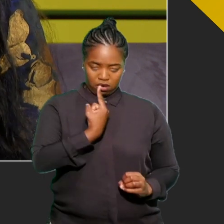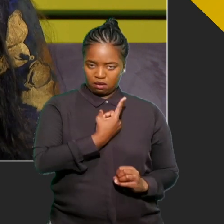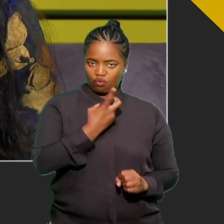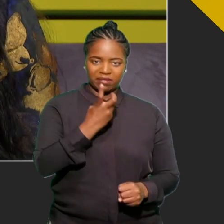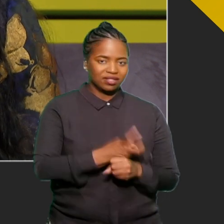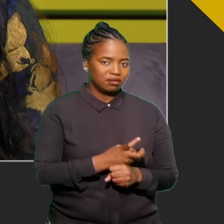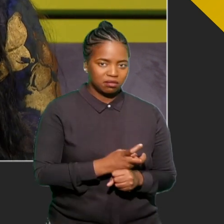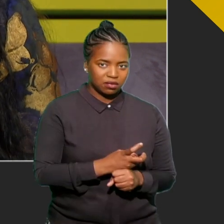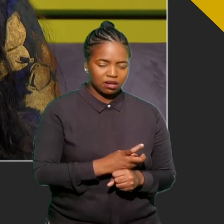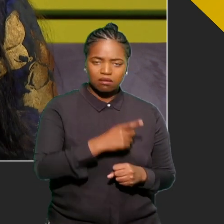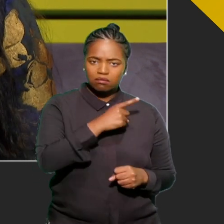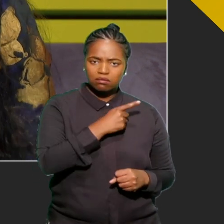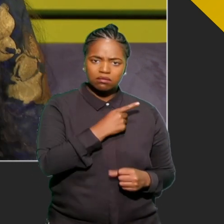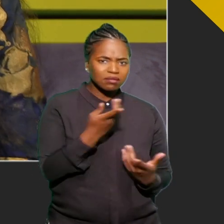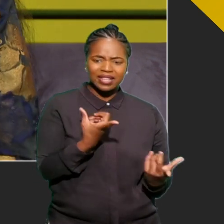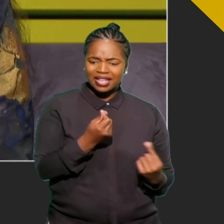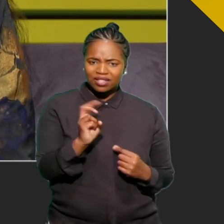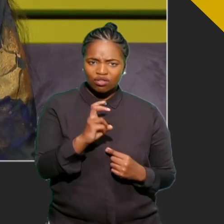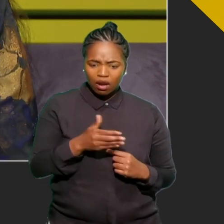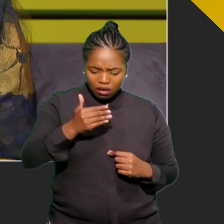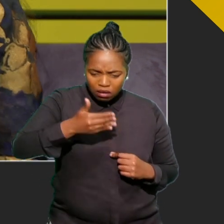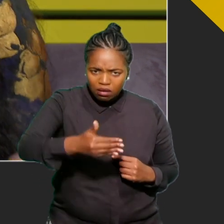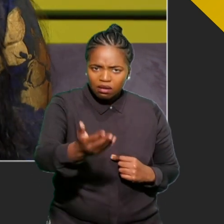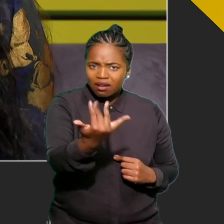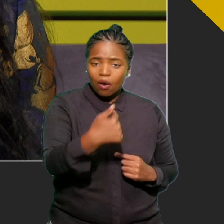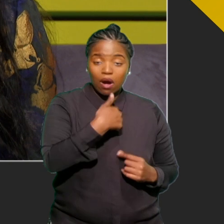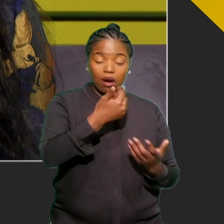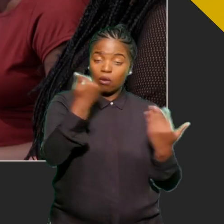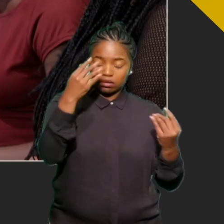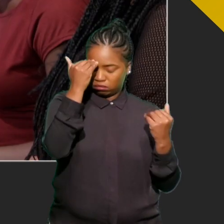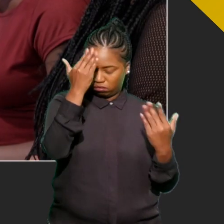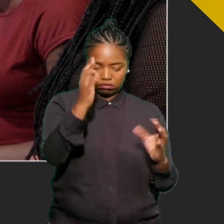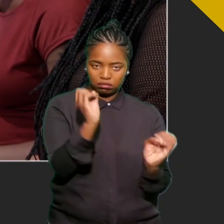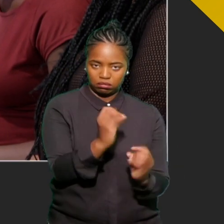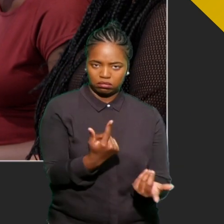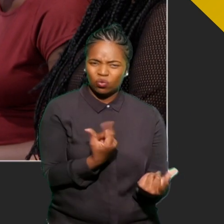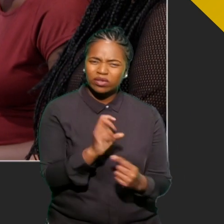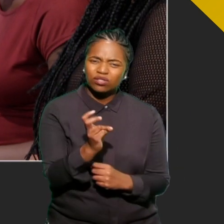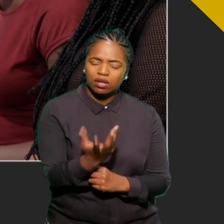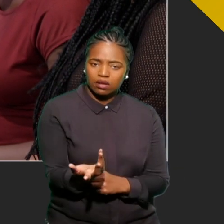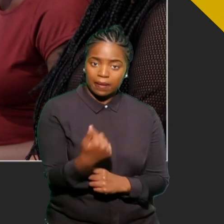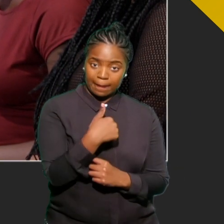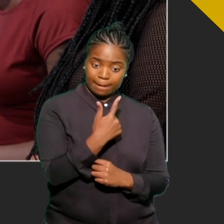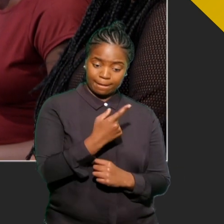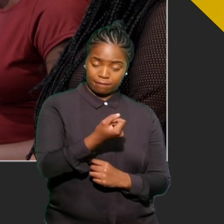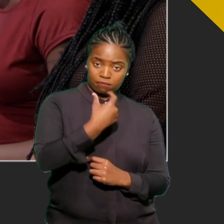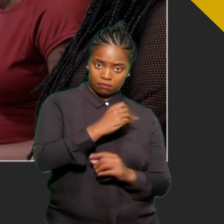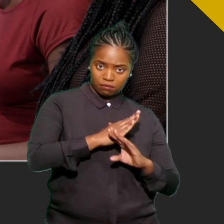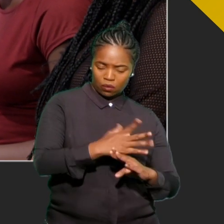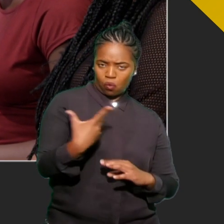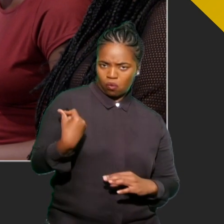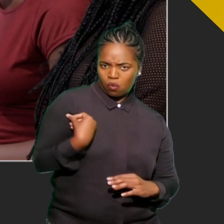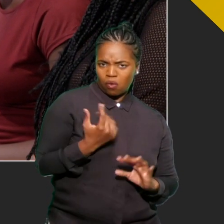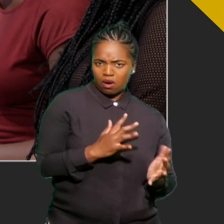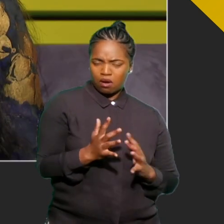so difficult ukuthi wenze njani from there onwards, because awazi awunalo ulwazi, you know. In terms of contraceptives, we should be